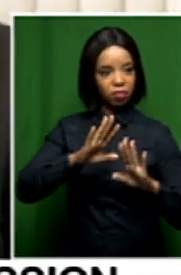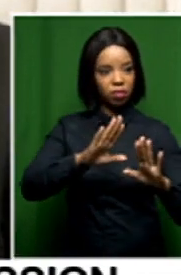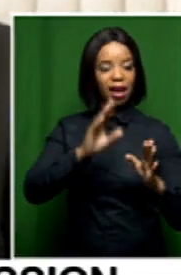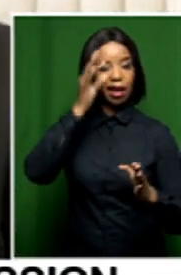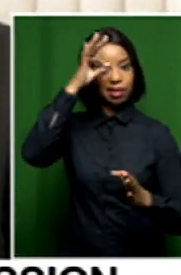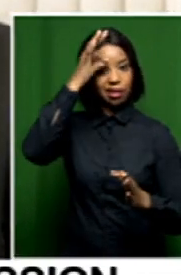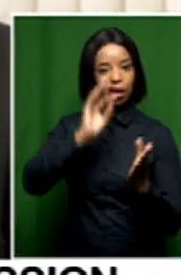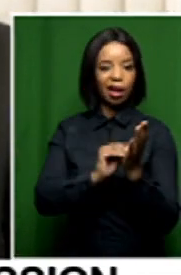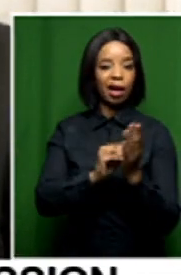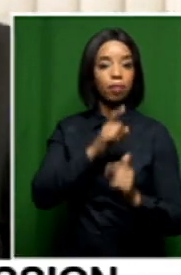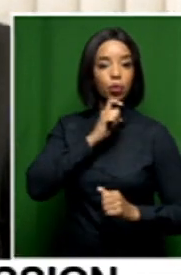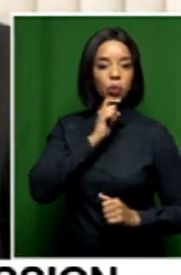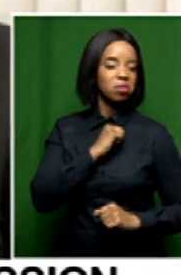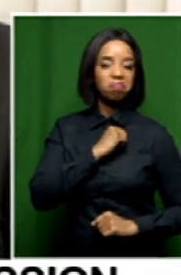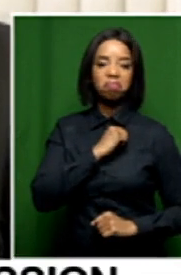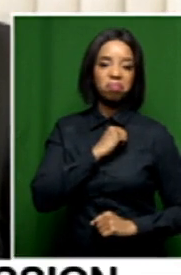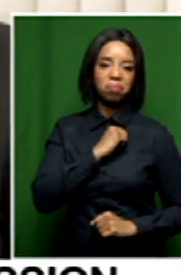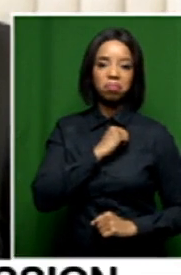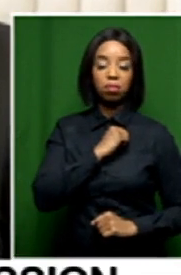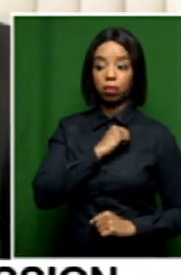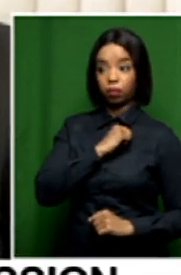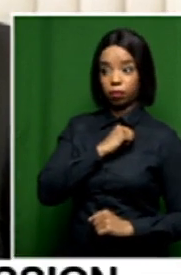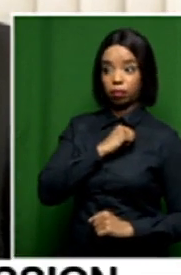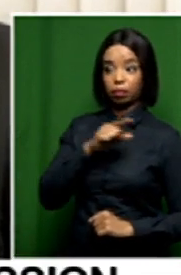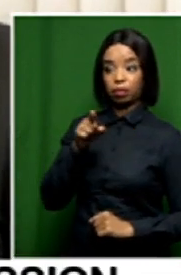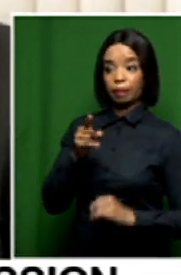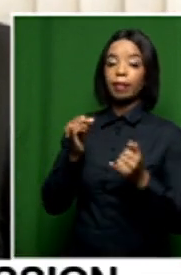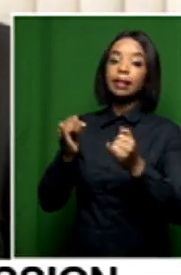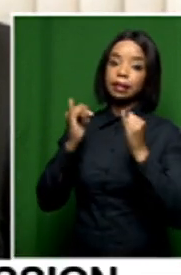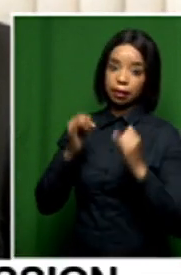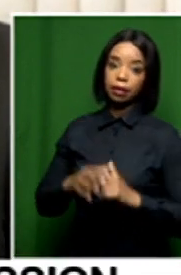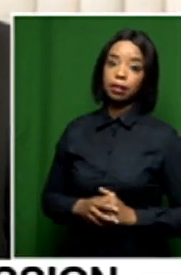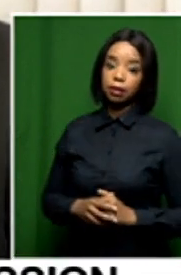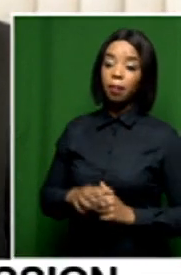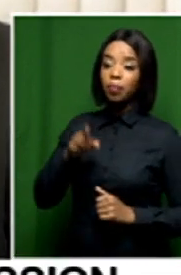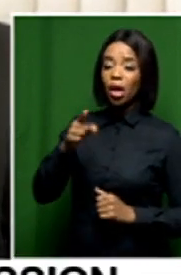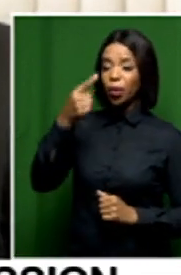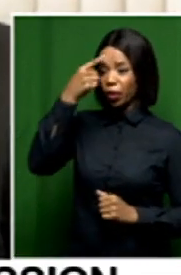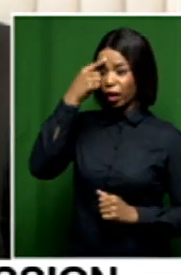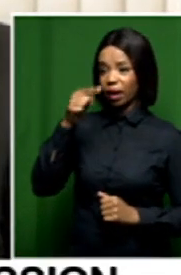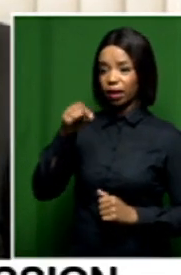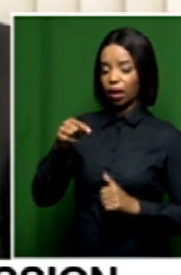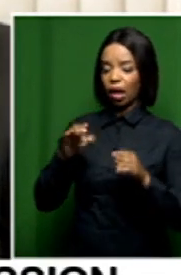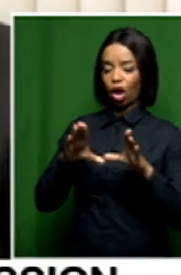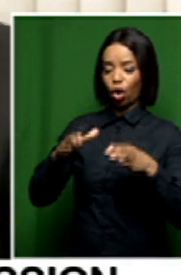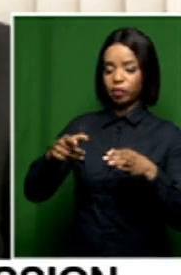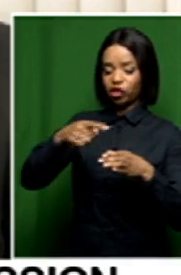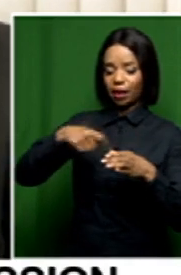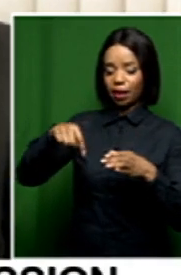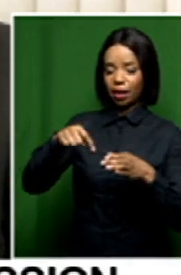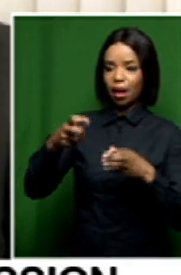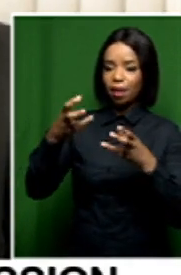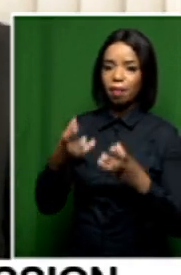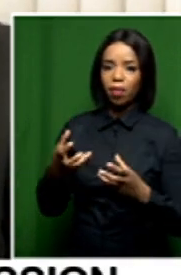And that is quite serious. But do you think, Mpumelelo, that the commission is poorer for not